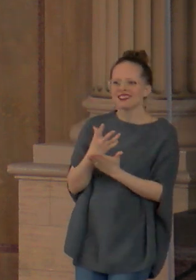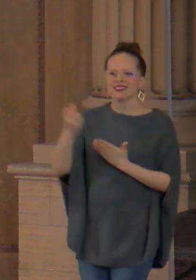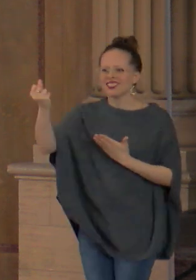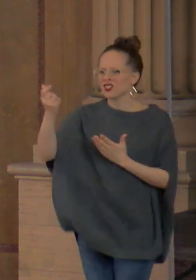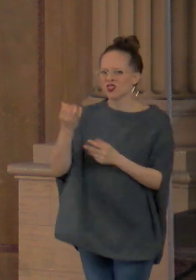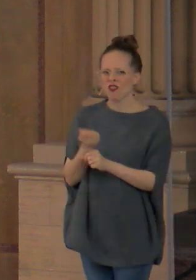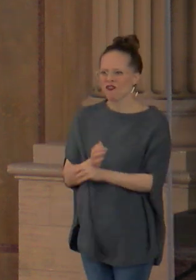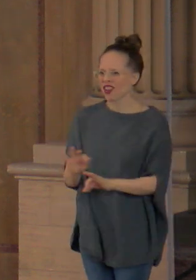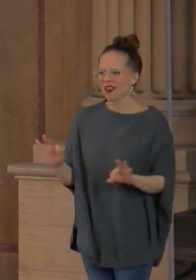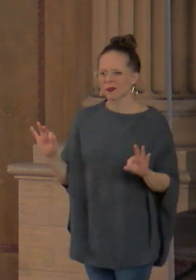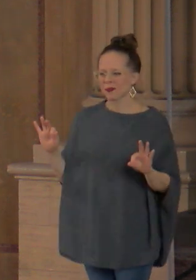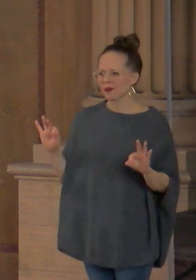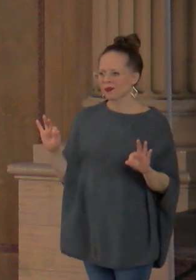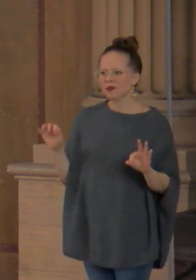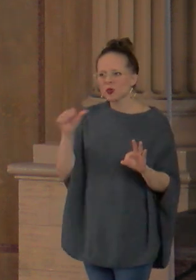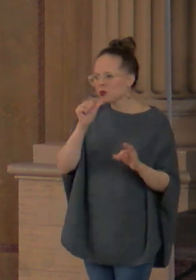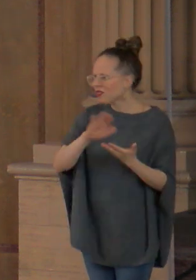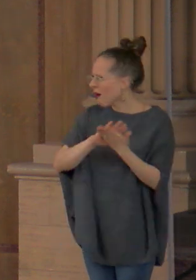Don't be like them.